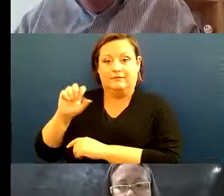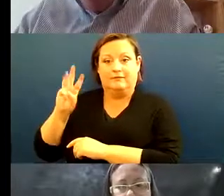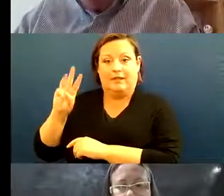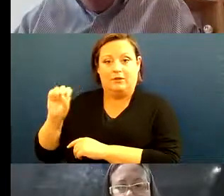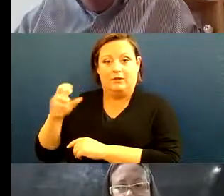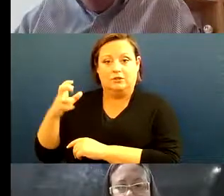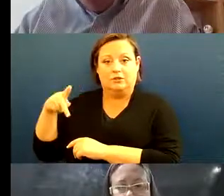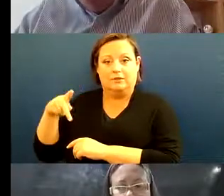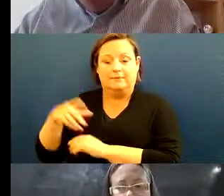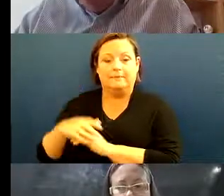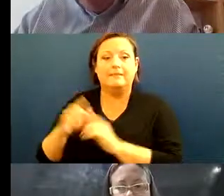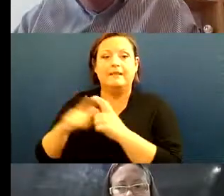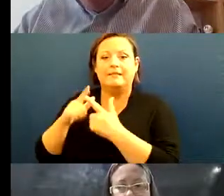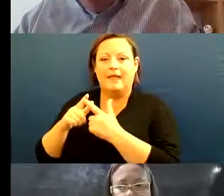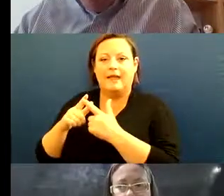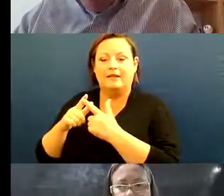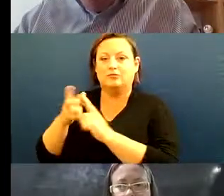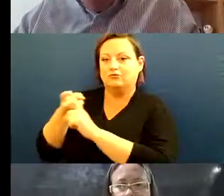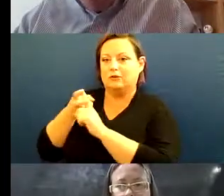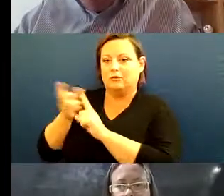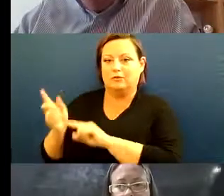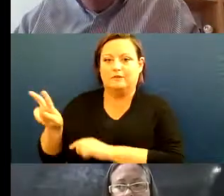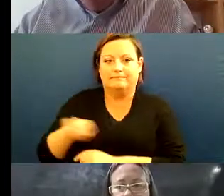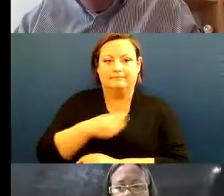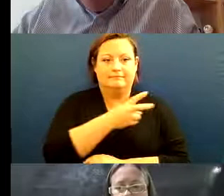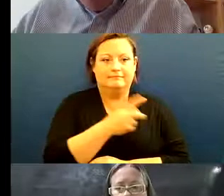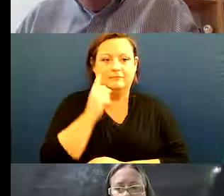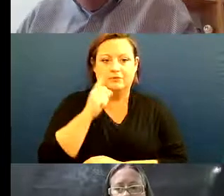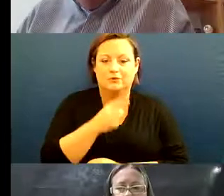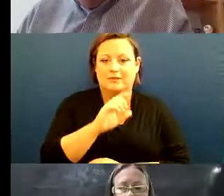Health, to the National Cancer Institute by Stuart Yuspa.